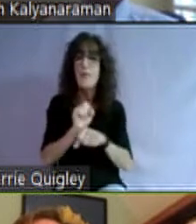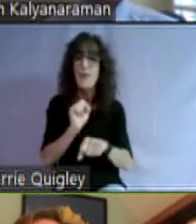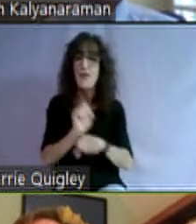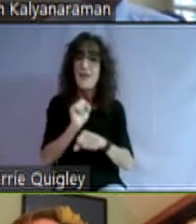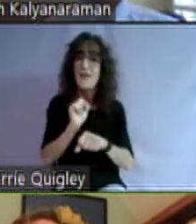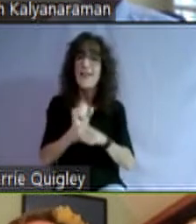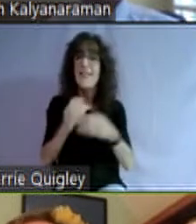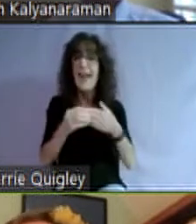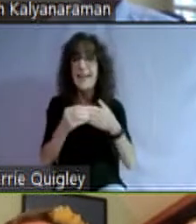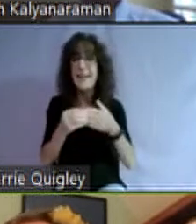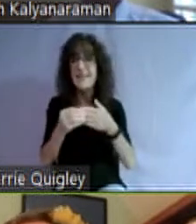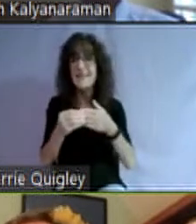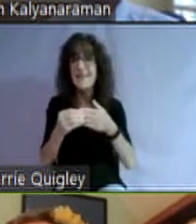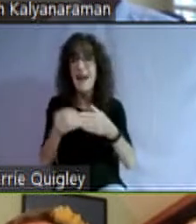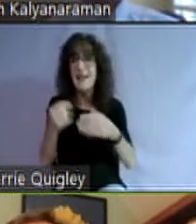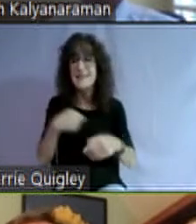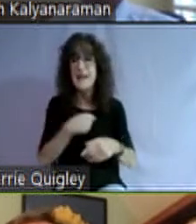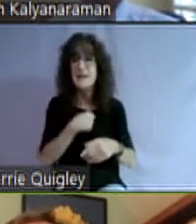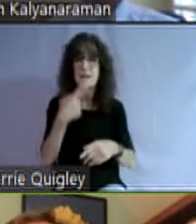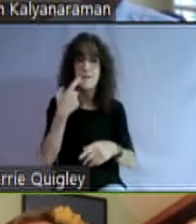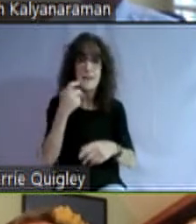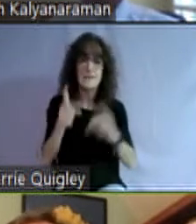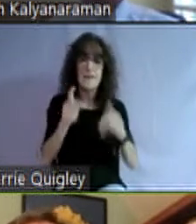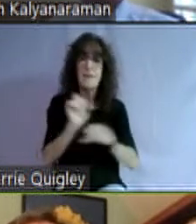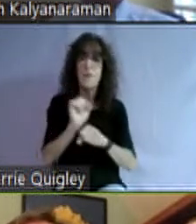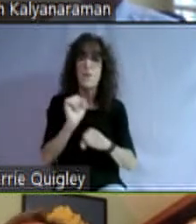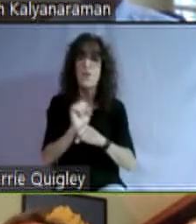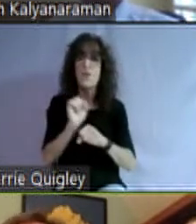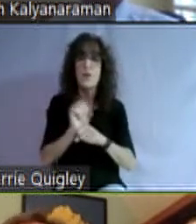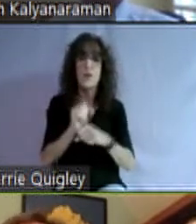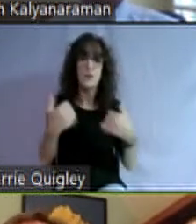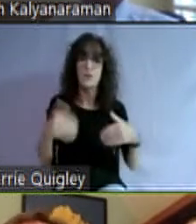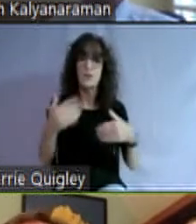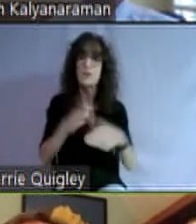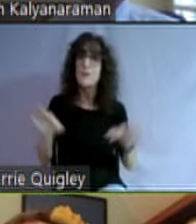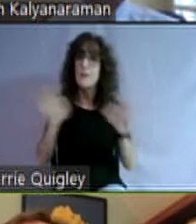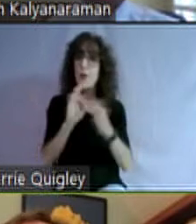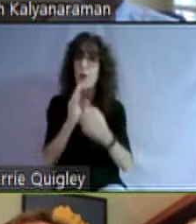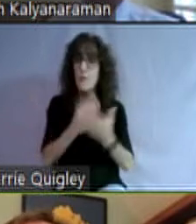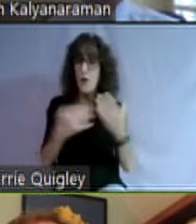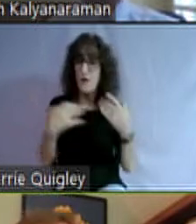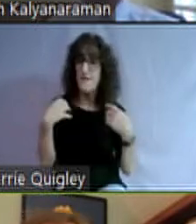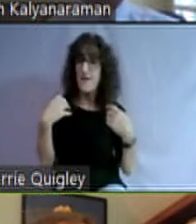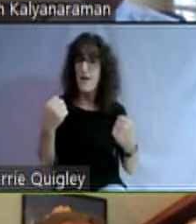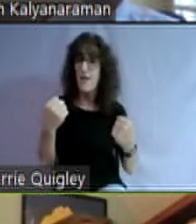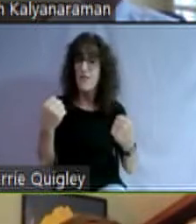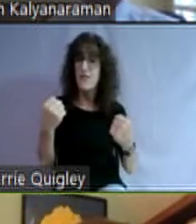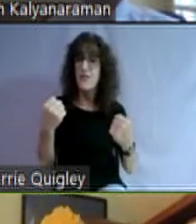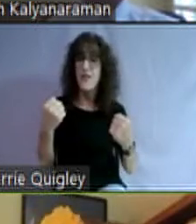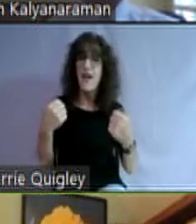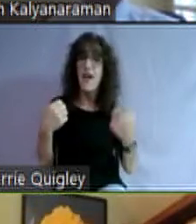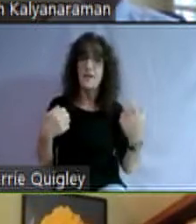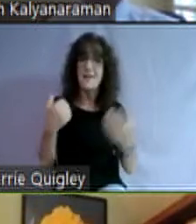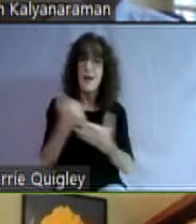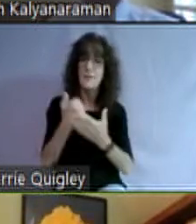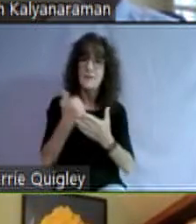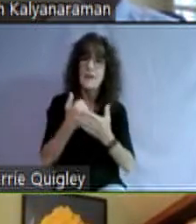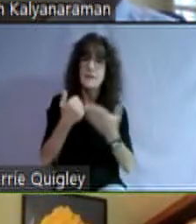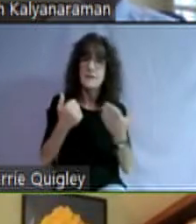um, people being able to work is obviously a part of health as well, and Mhm. certainly a social determinant of